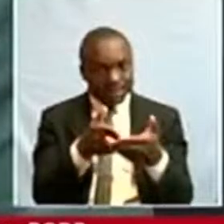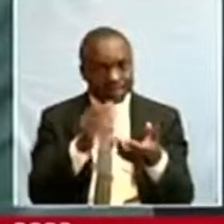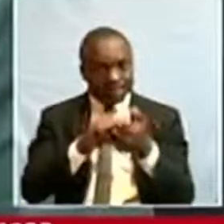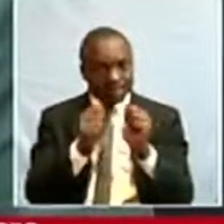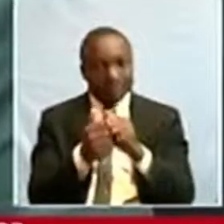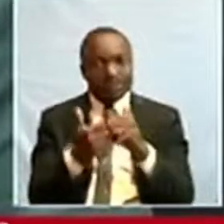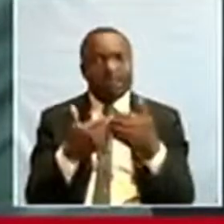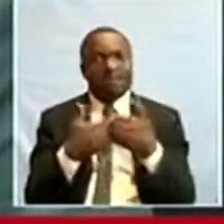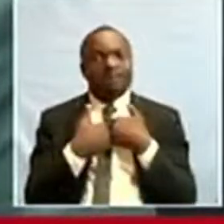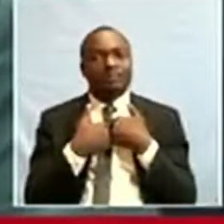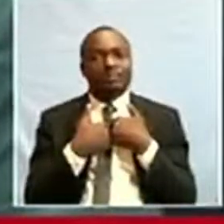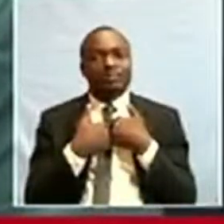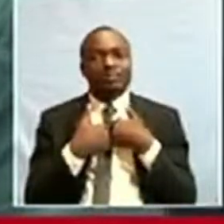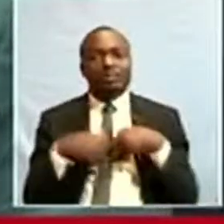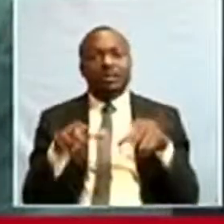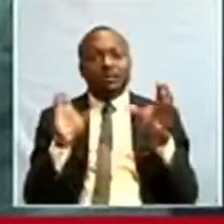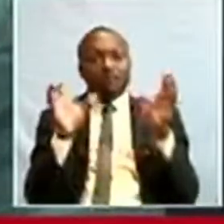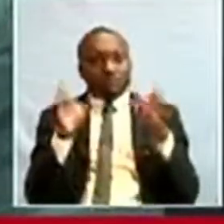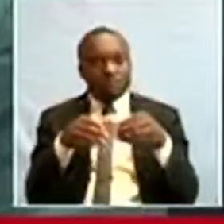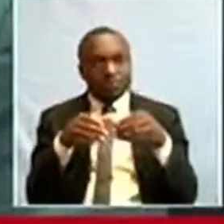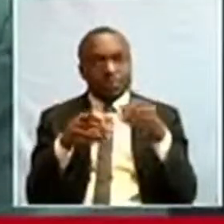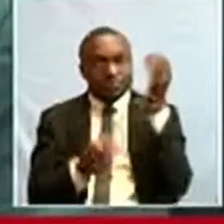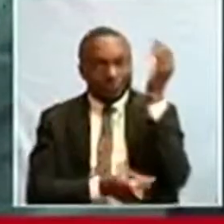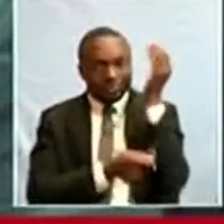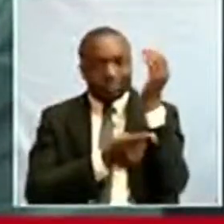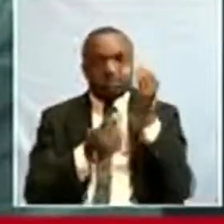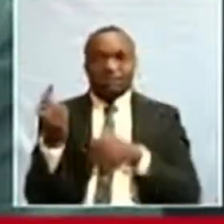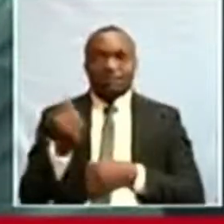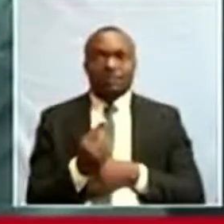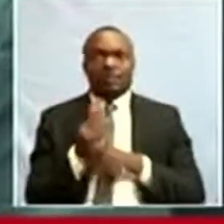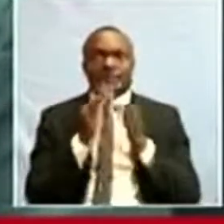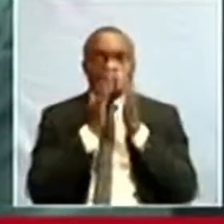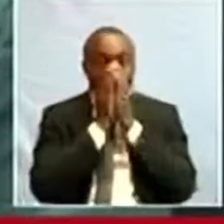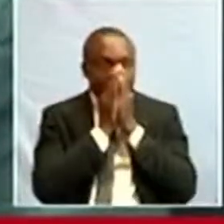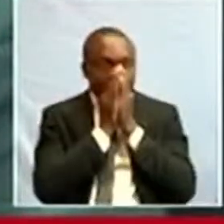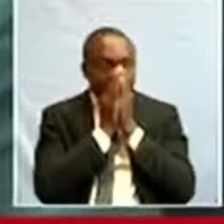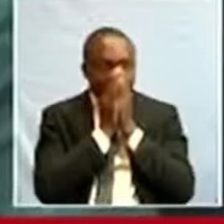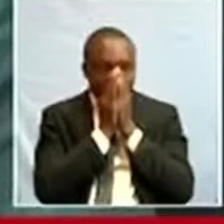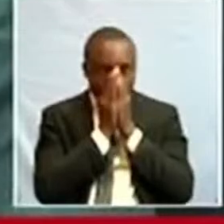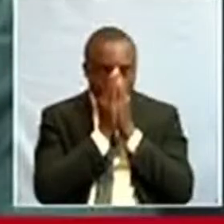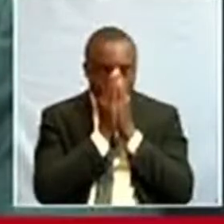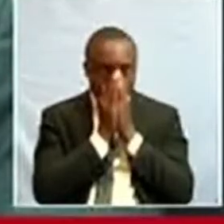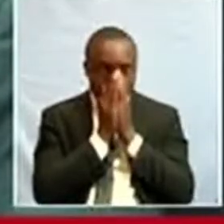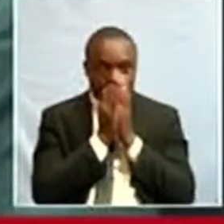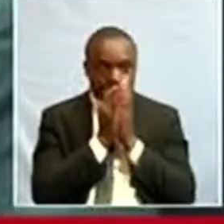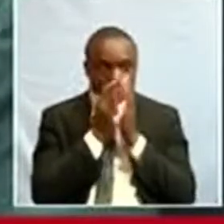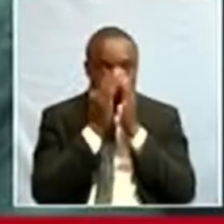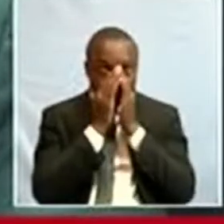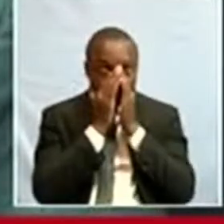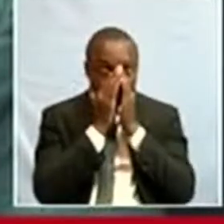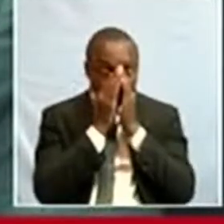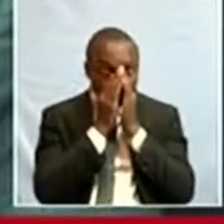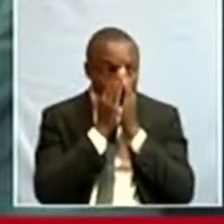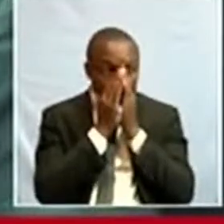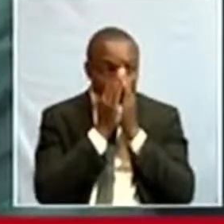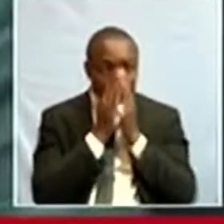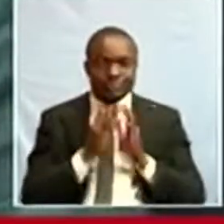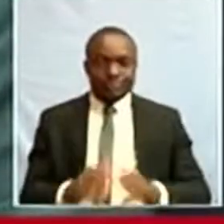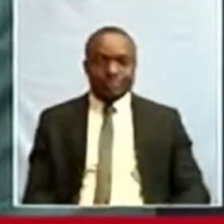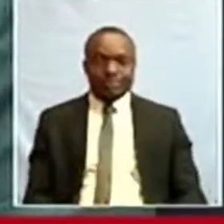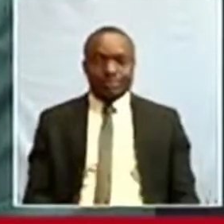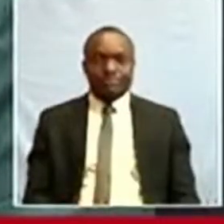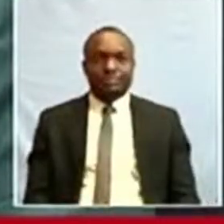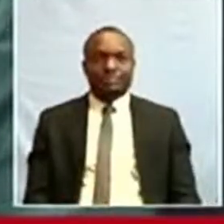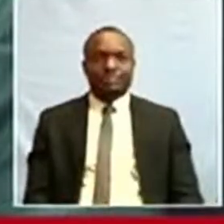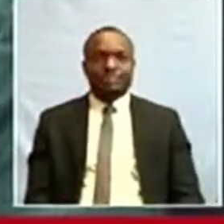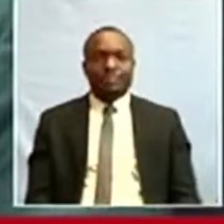have had, because the community development has been coming on the similar query every year, maybe only last year, but the other years that I've been a